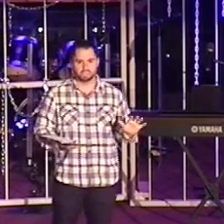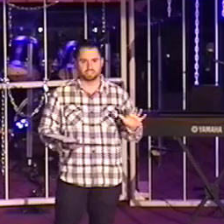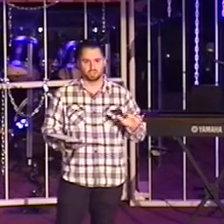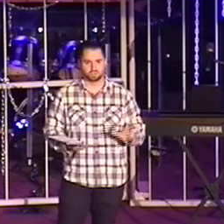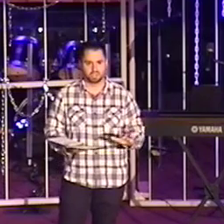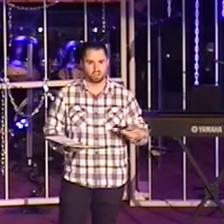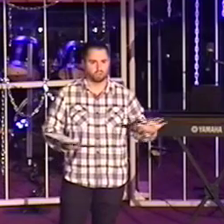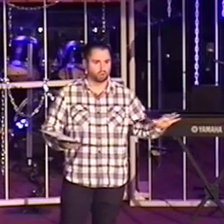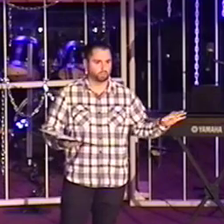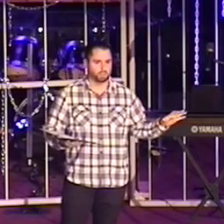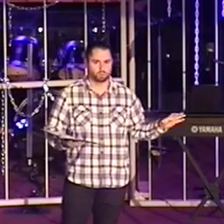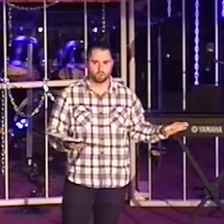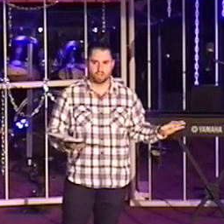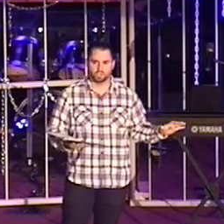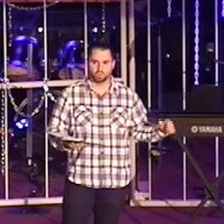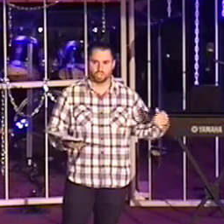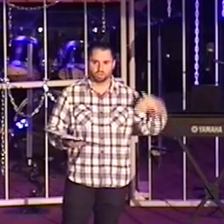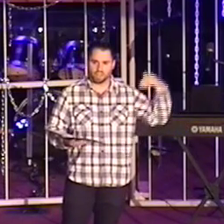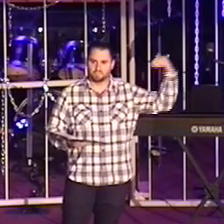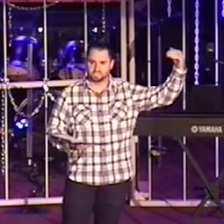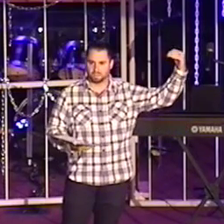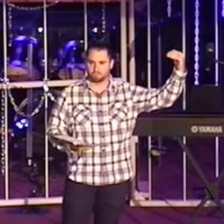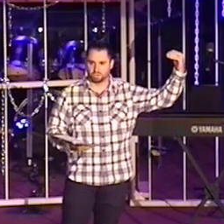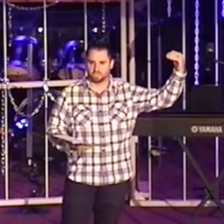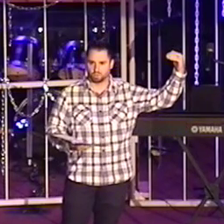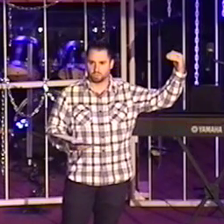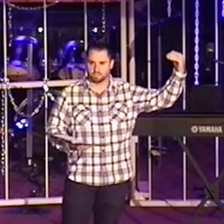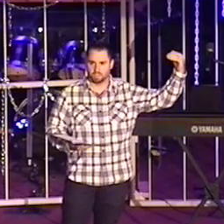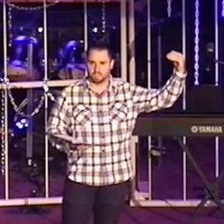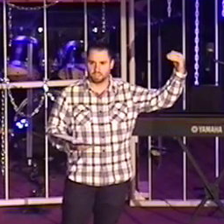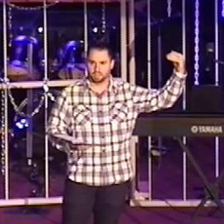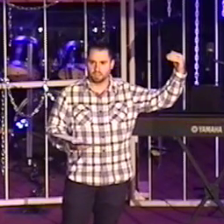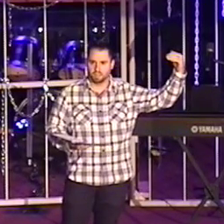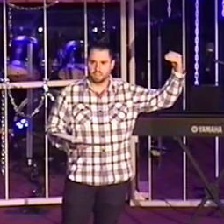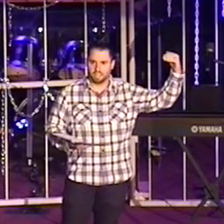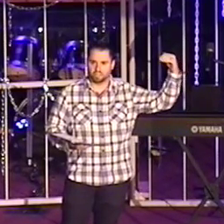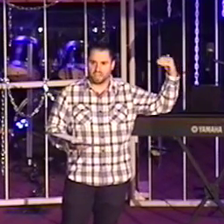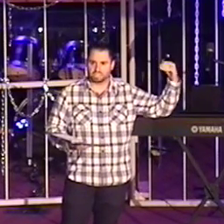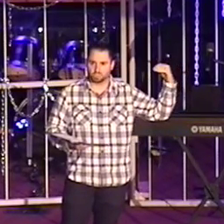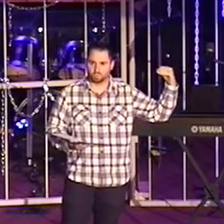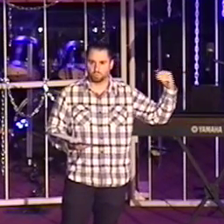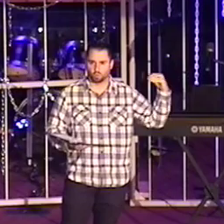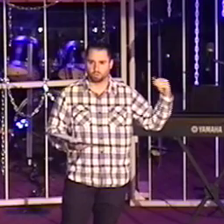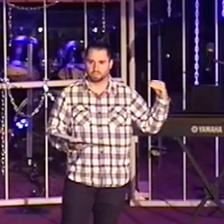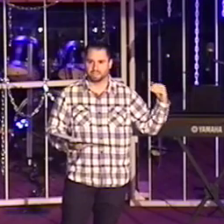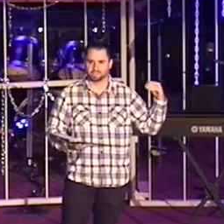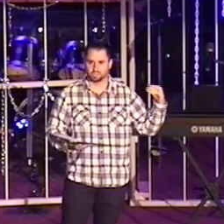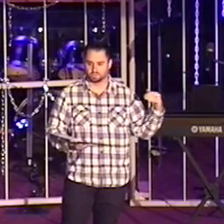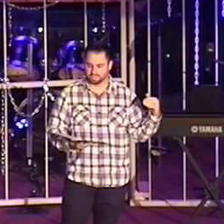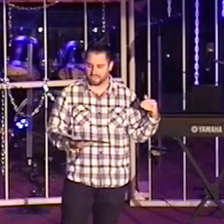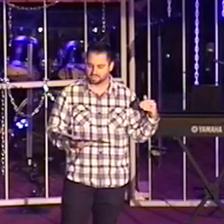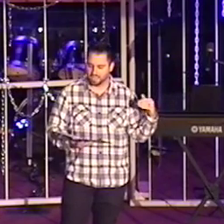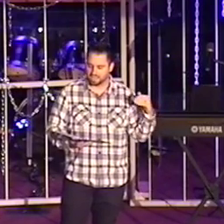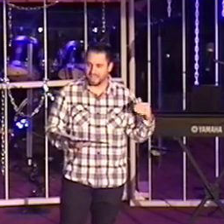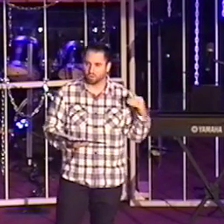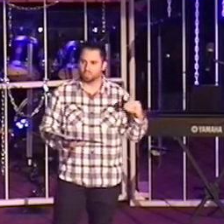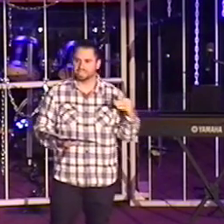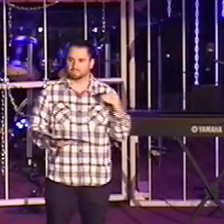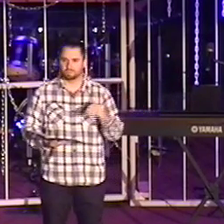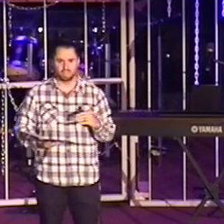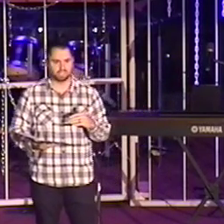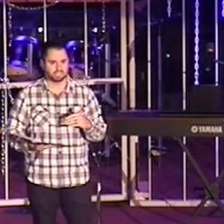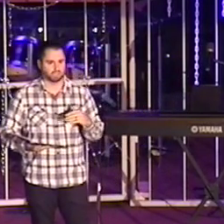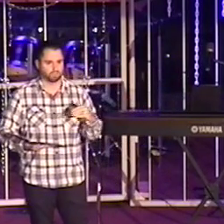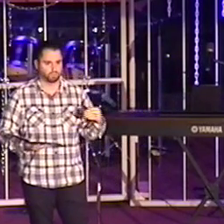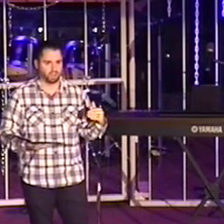about pleasing yourself or the people around you. Your life is about bringing glory to me. And that's what the workplace serves as. Not only